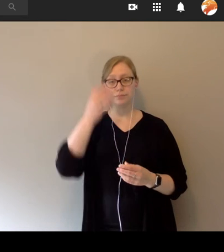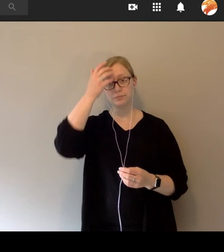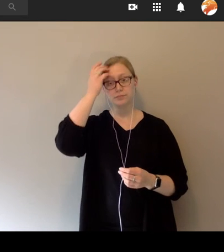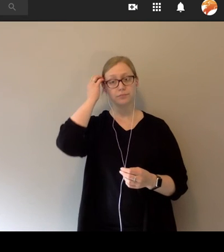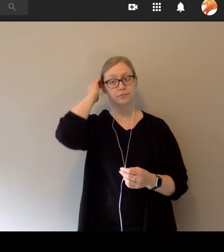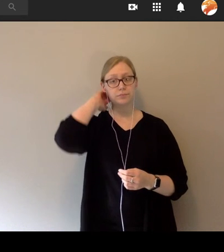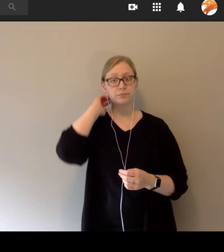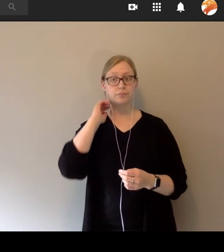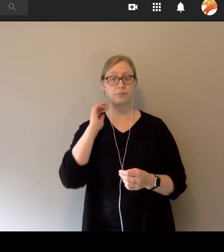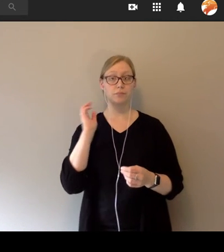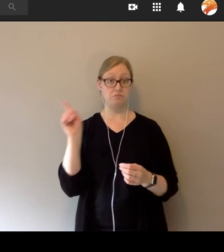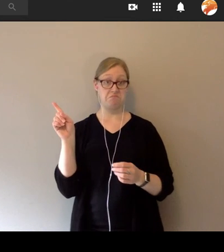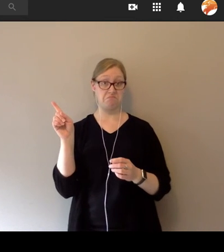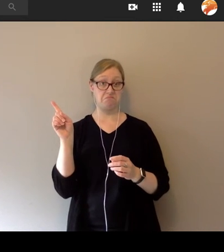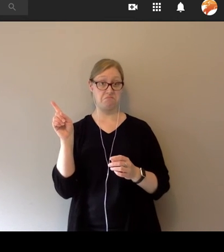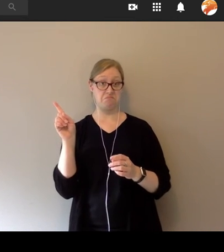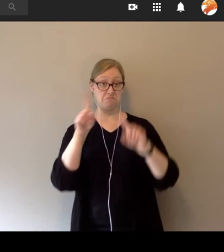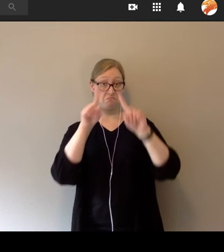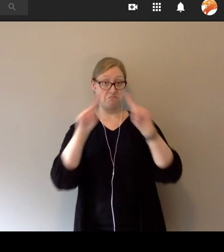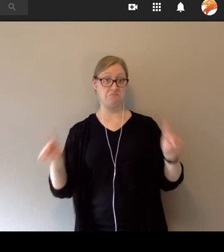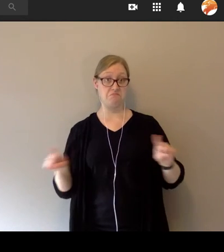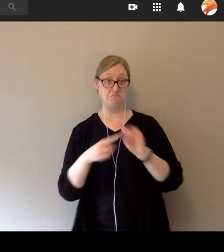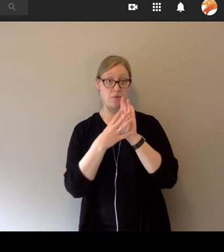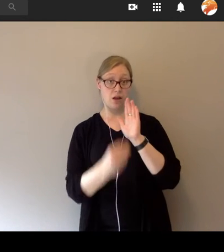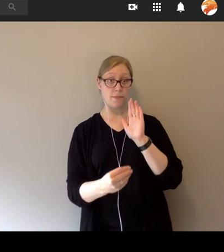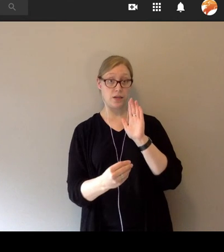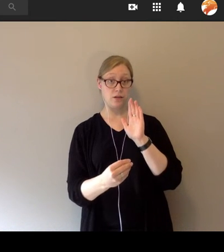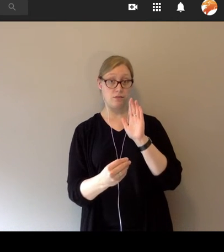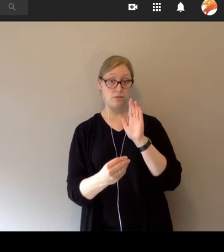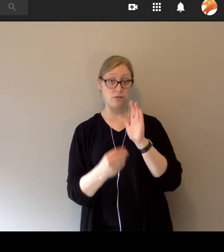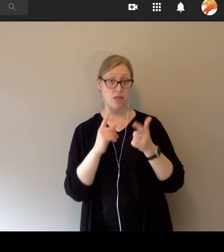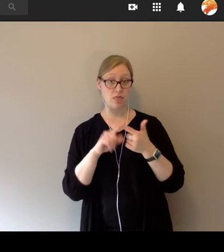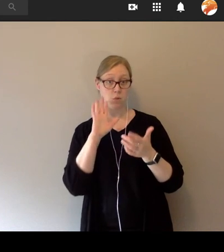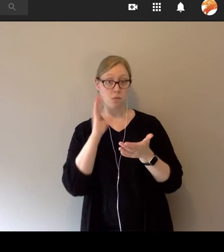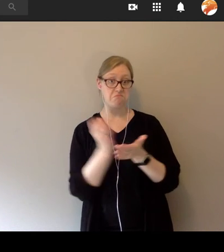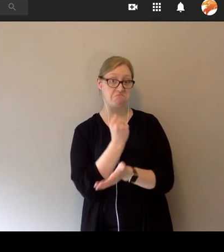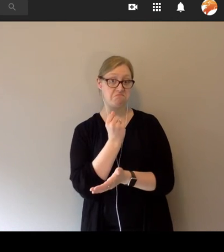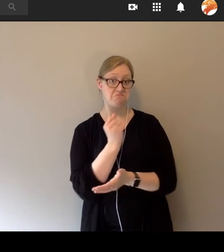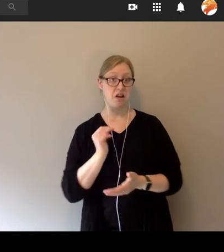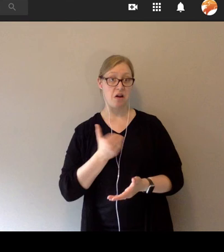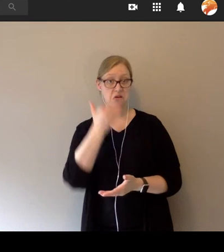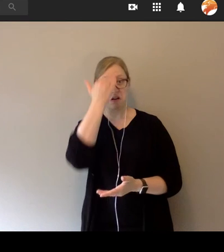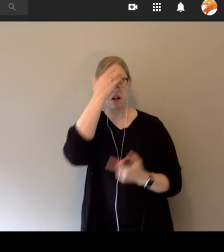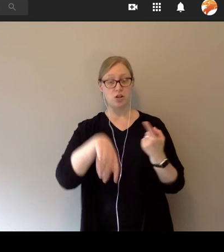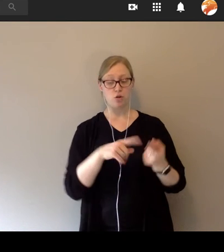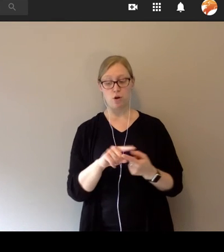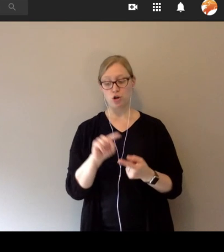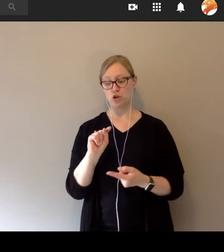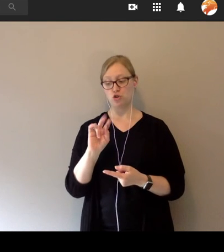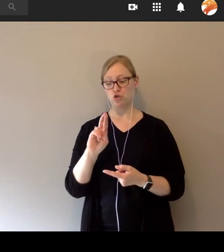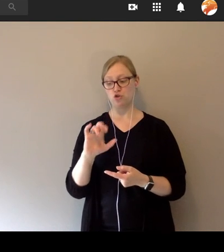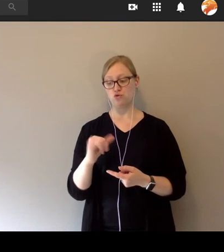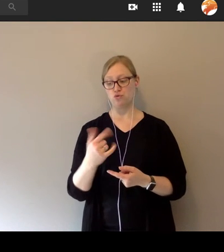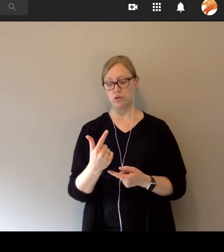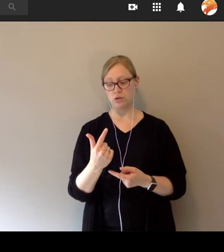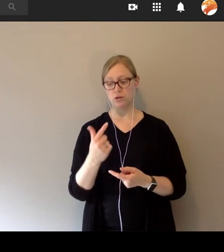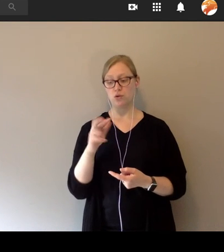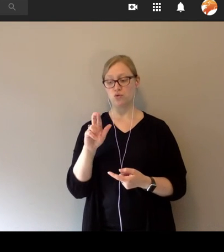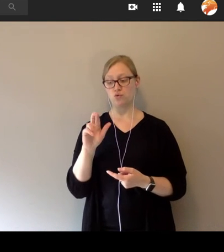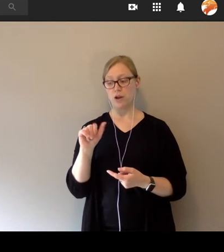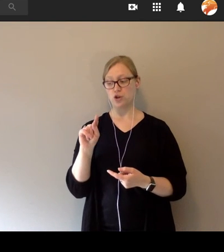So copy this triangle in your notebook, and we're going to use our knowledge of the trigonometry ratios for a